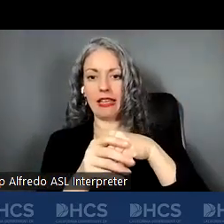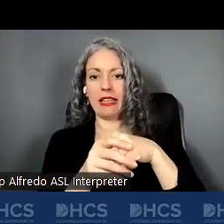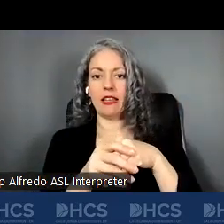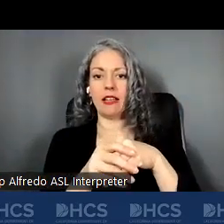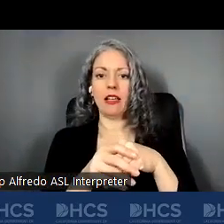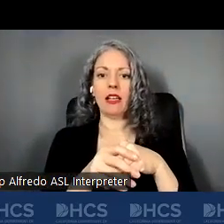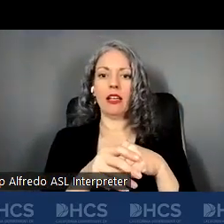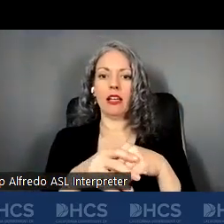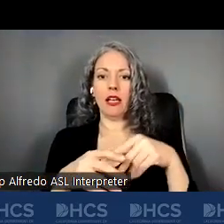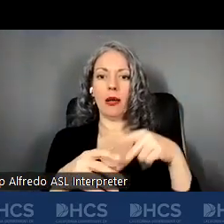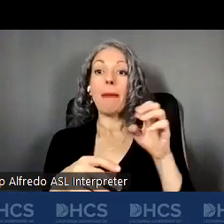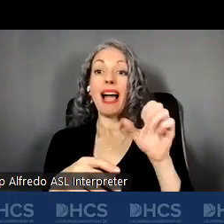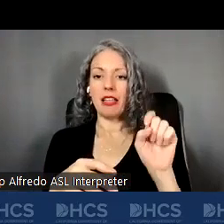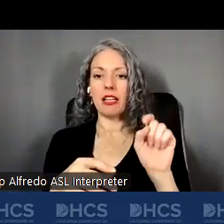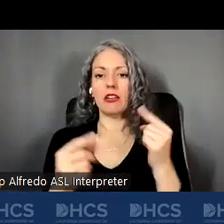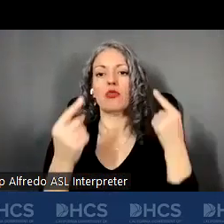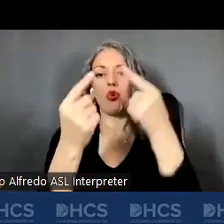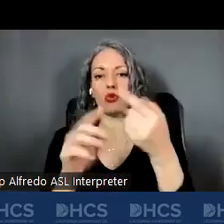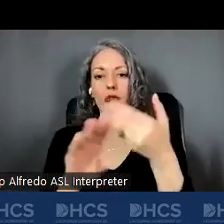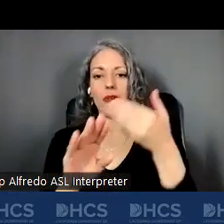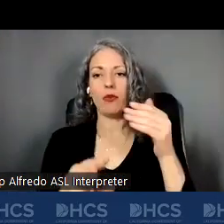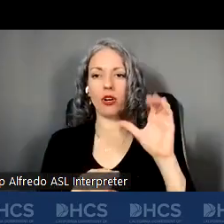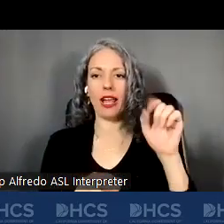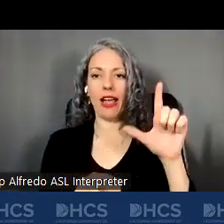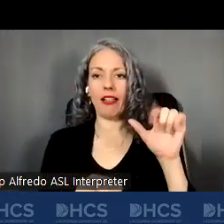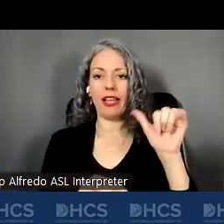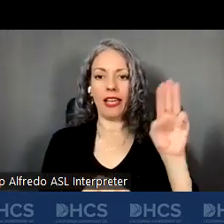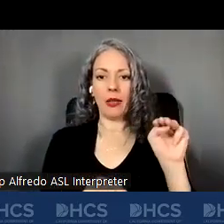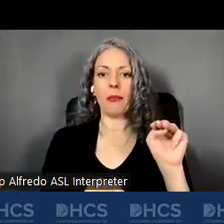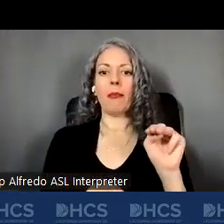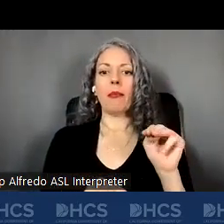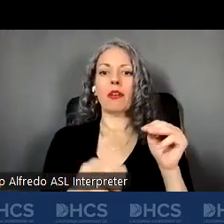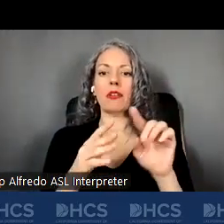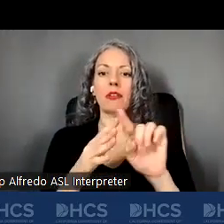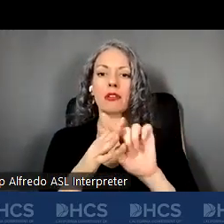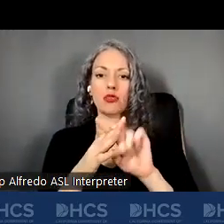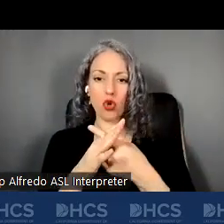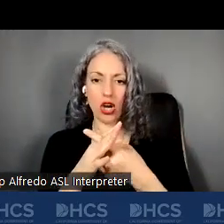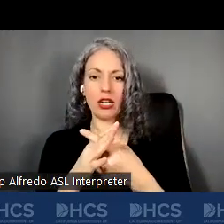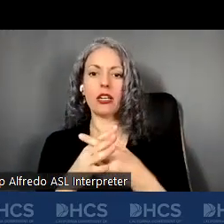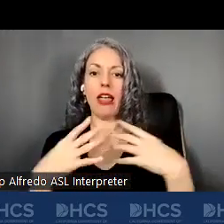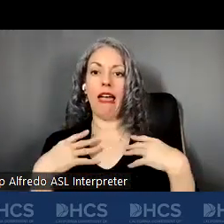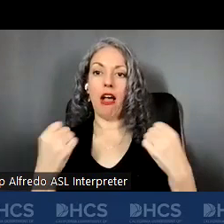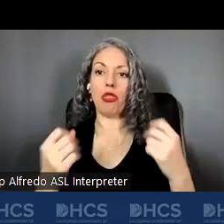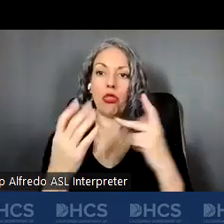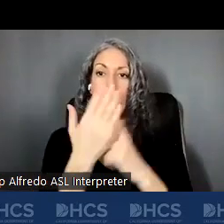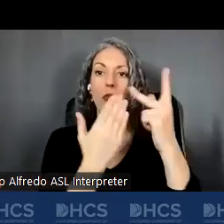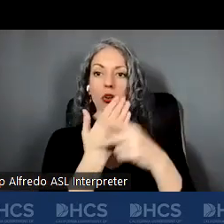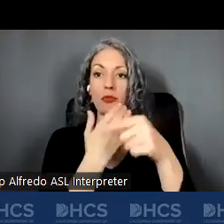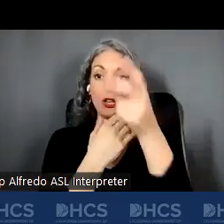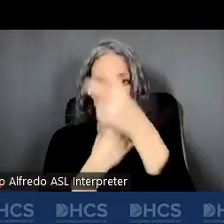were before CalAIM started under whole person care and health home programs. Those folks were